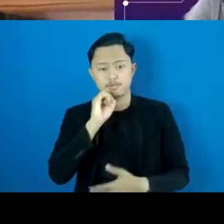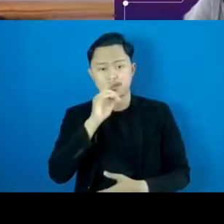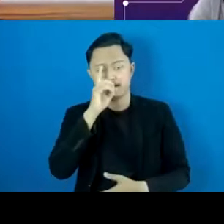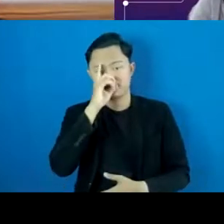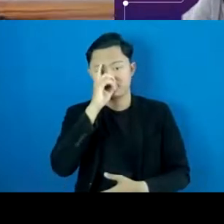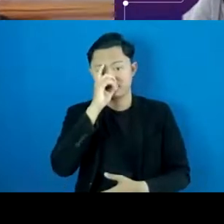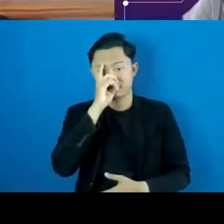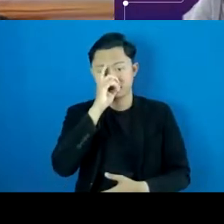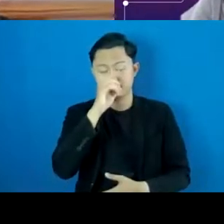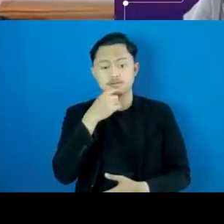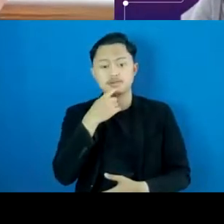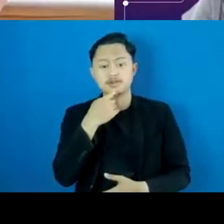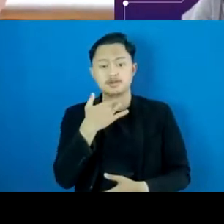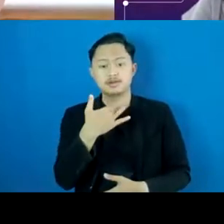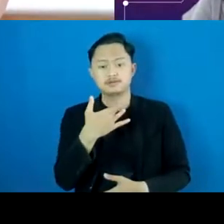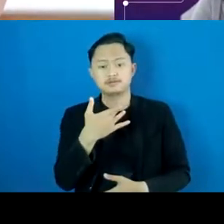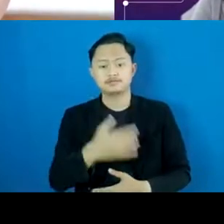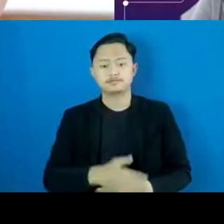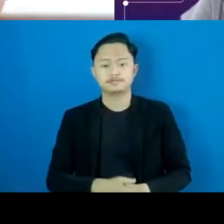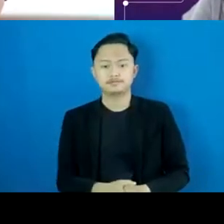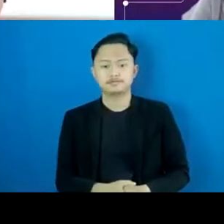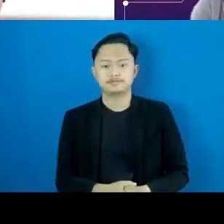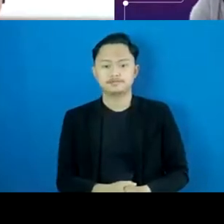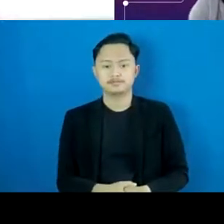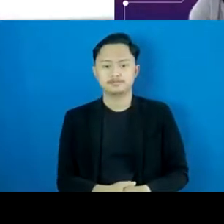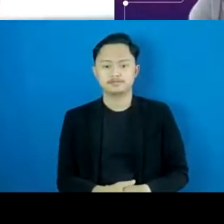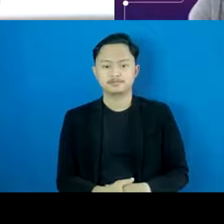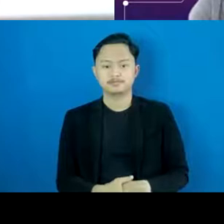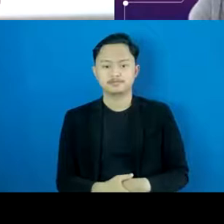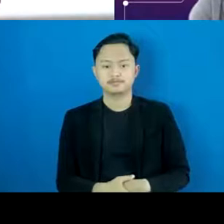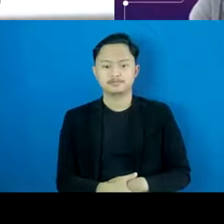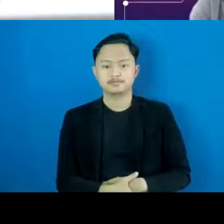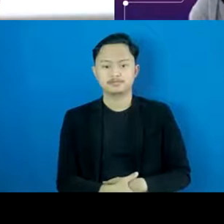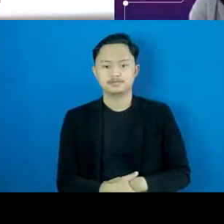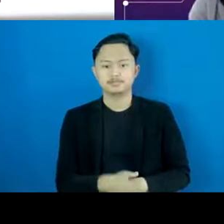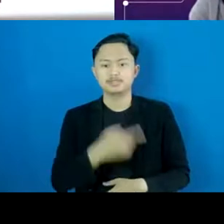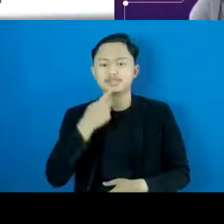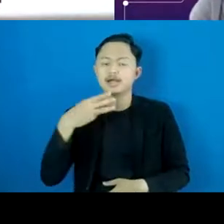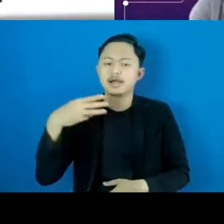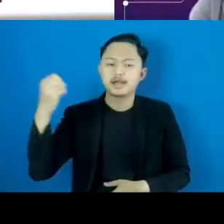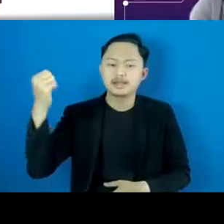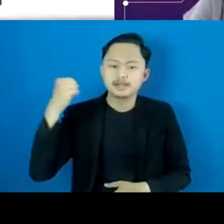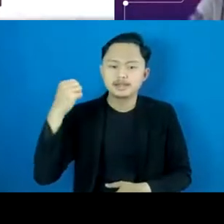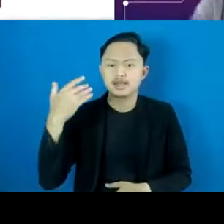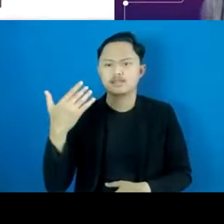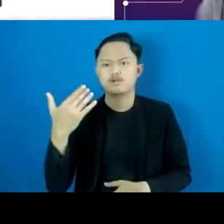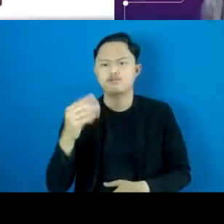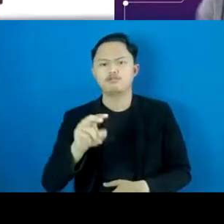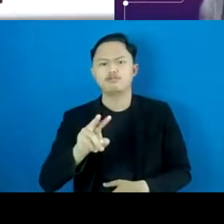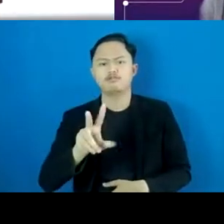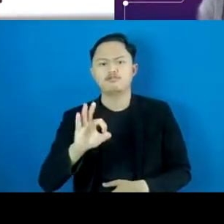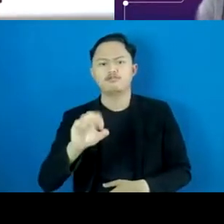deployment was the availability of energy for or power for charging.